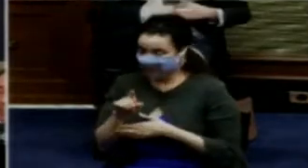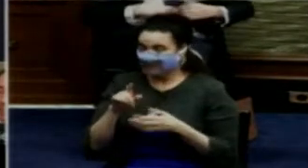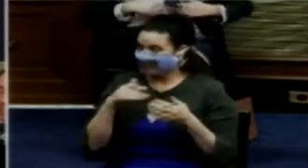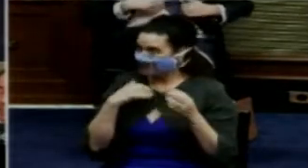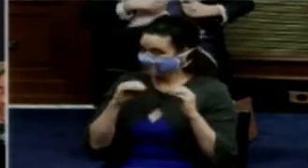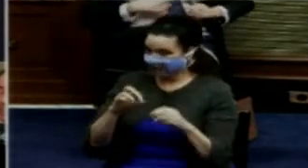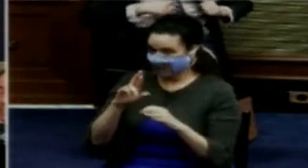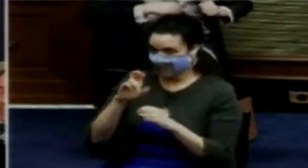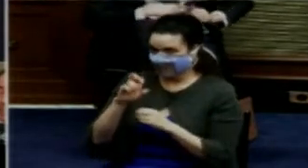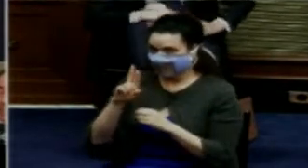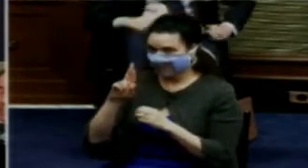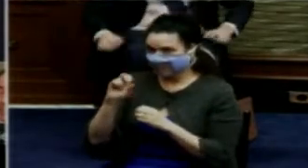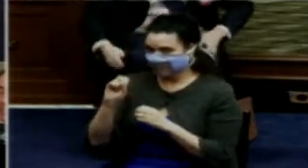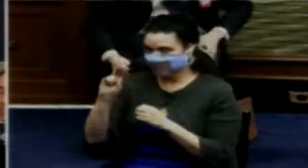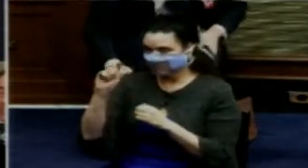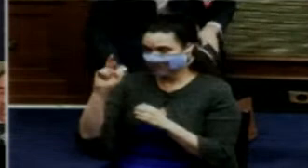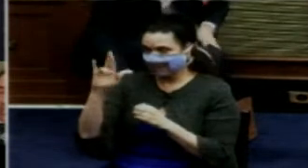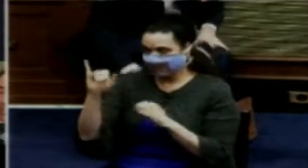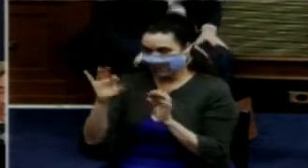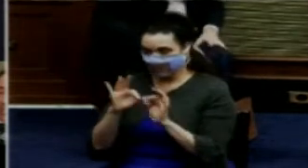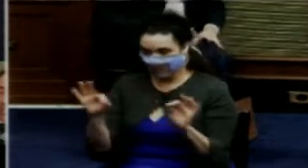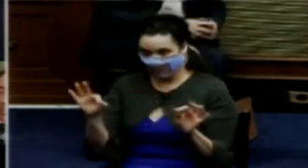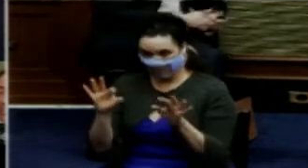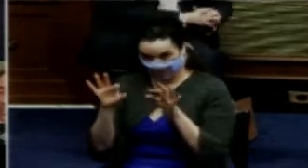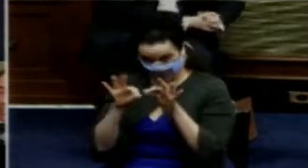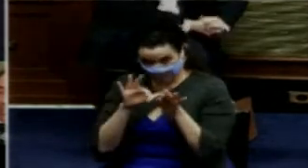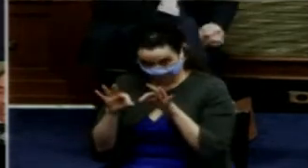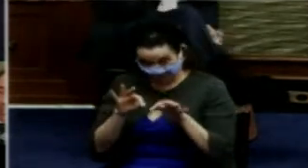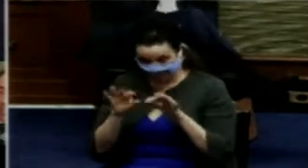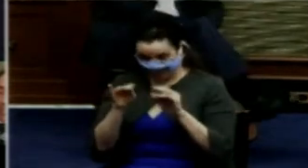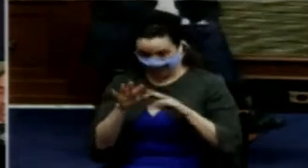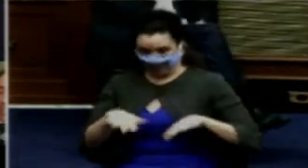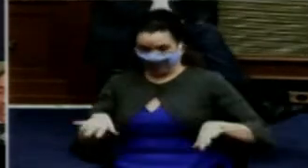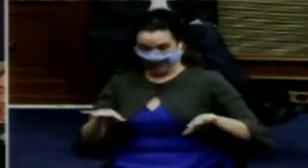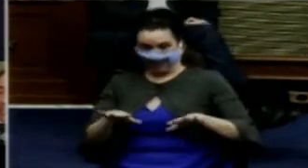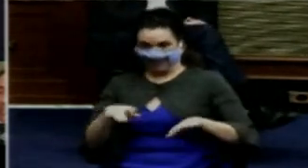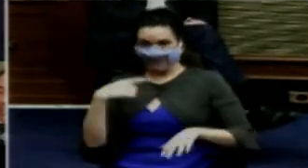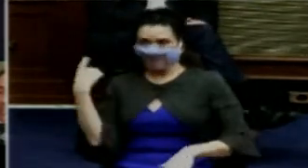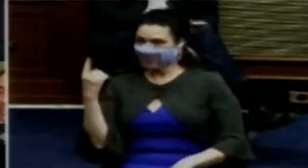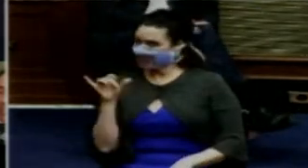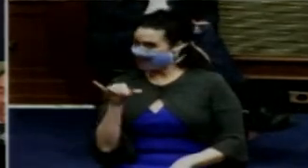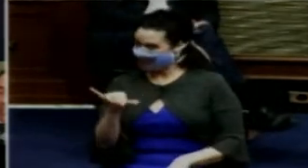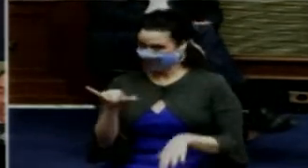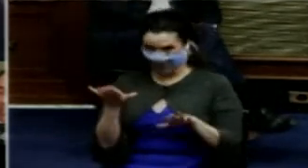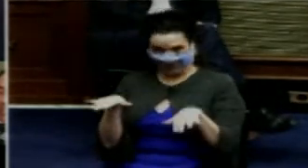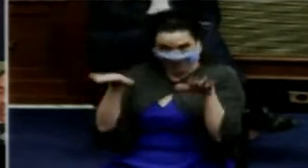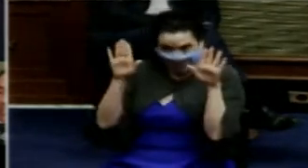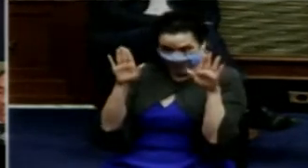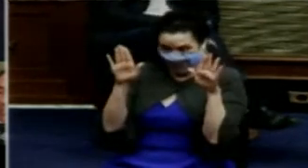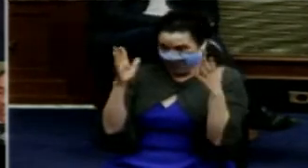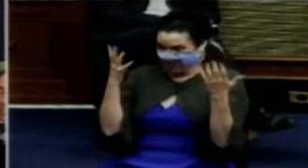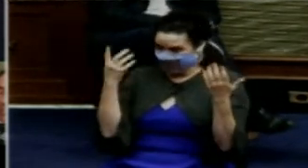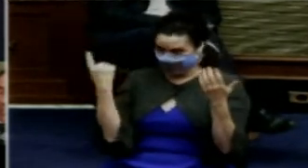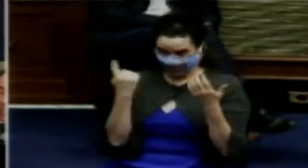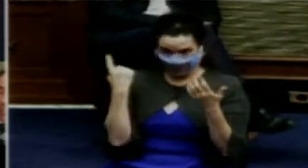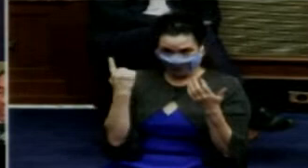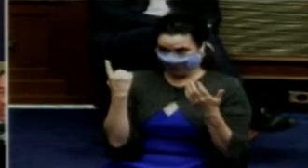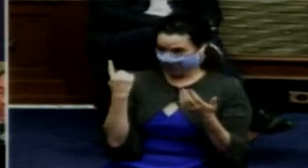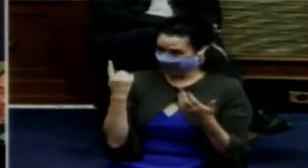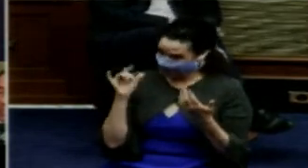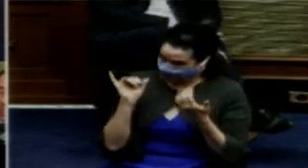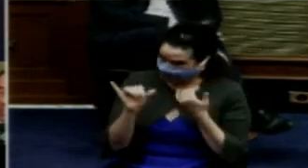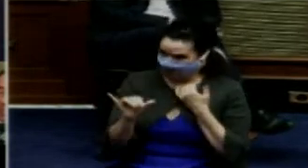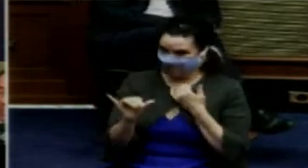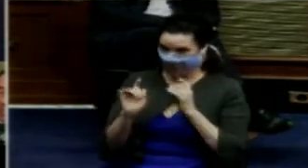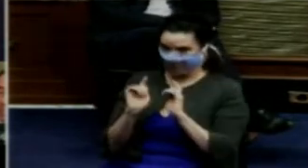its terms that the land is, quote, forever ceded and relinquished to Congress and the government of the